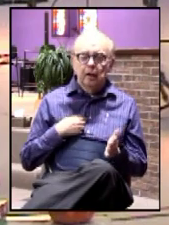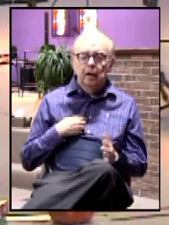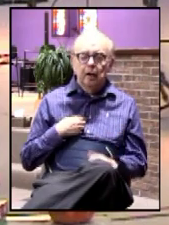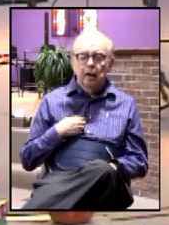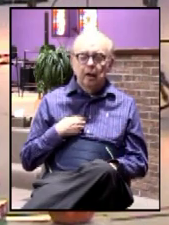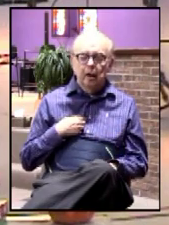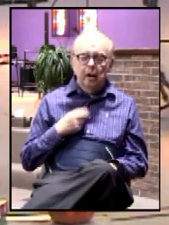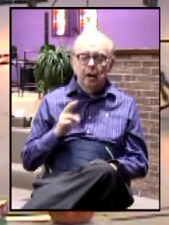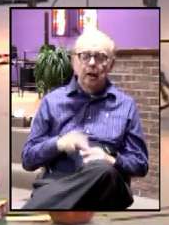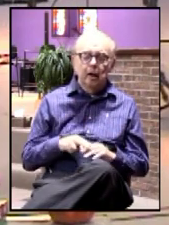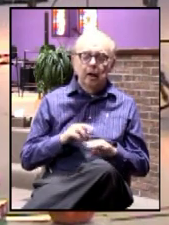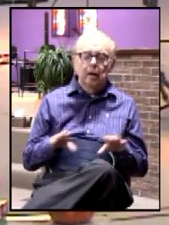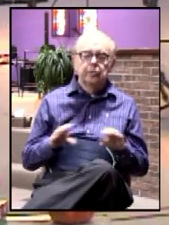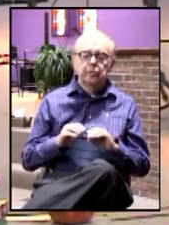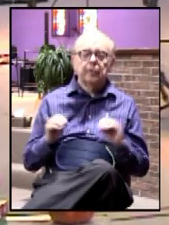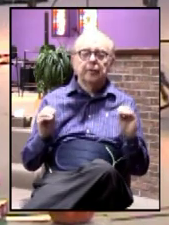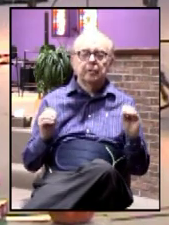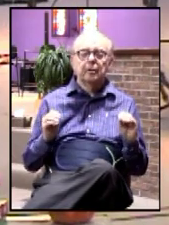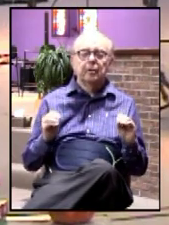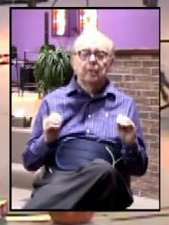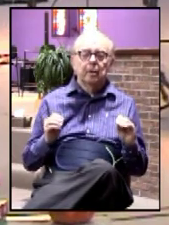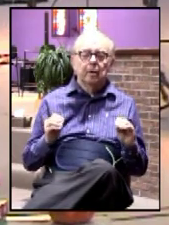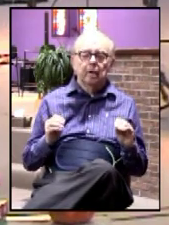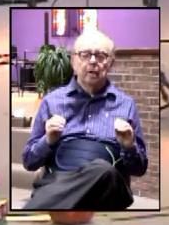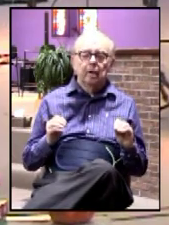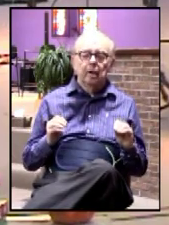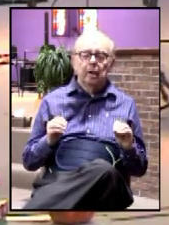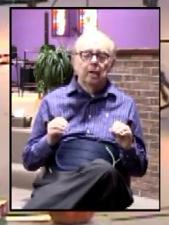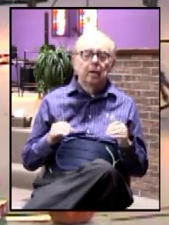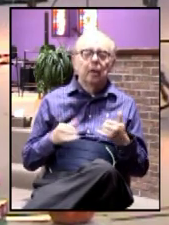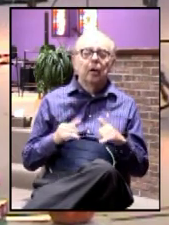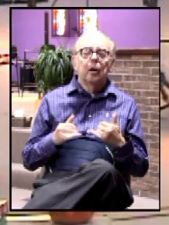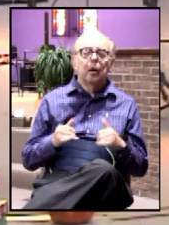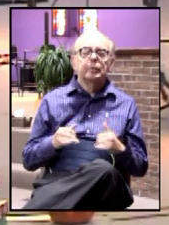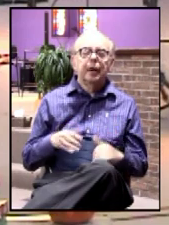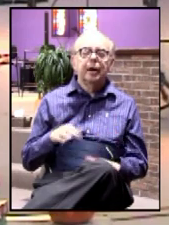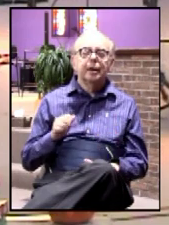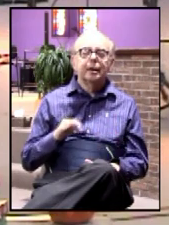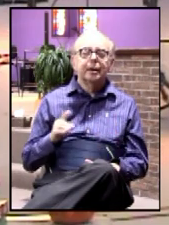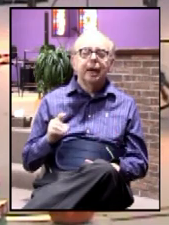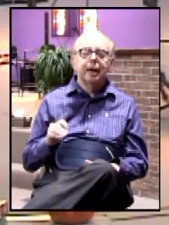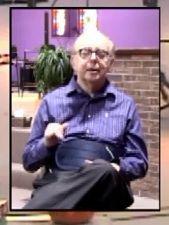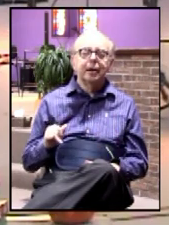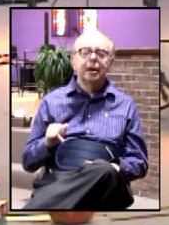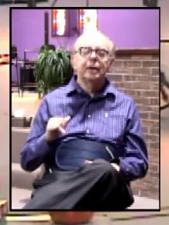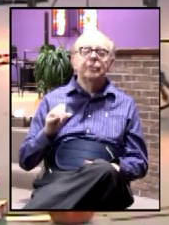either going to sit there and do nothing or play Candy Crush.